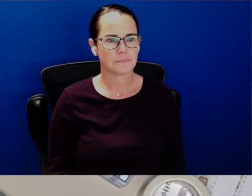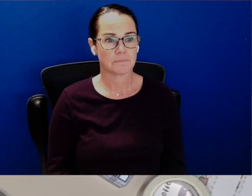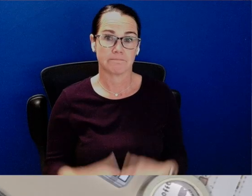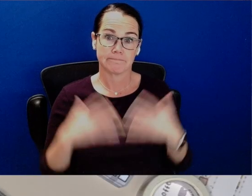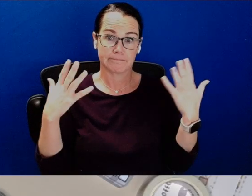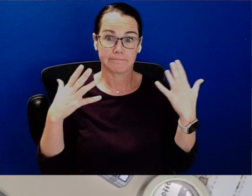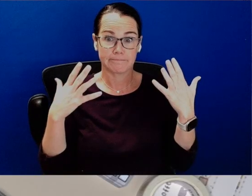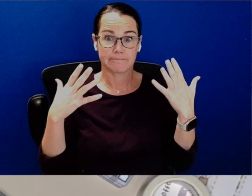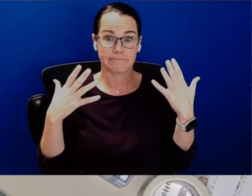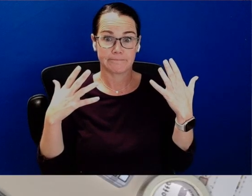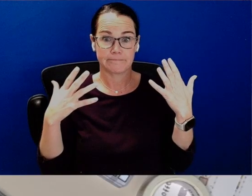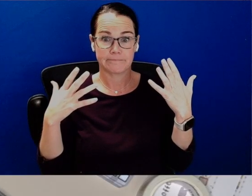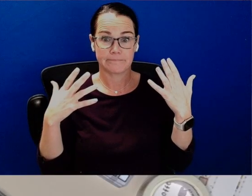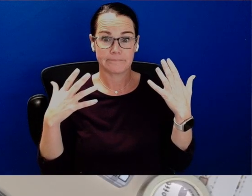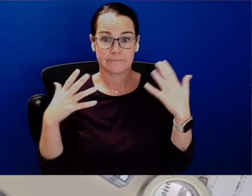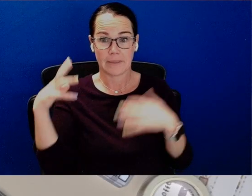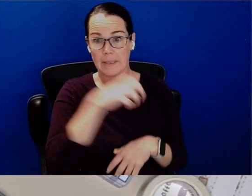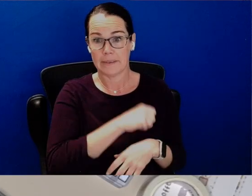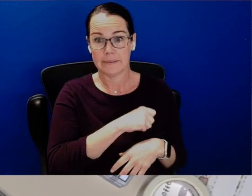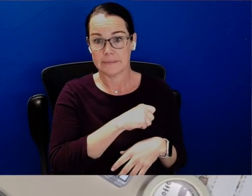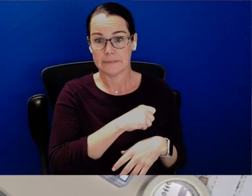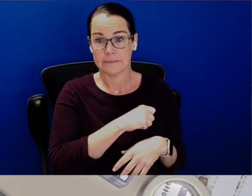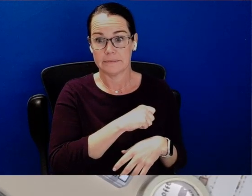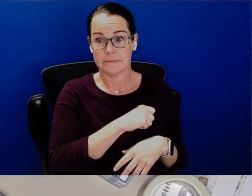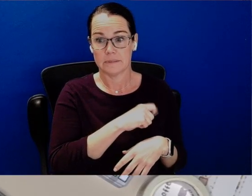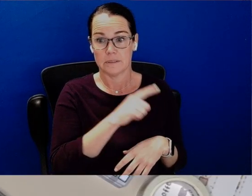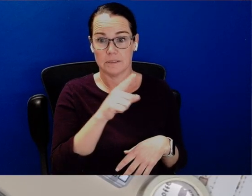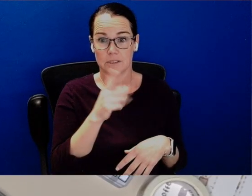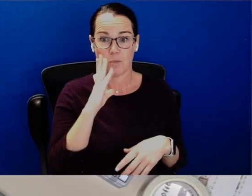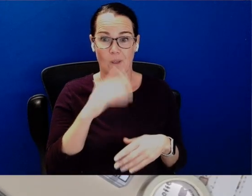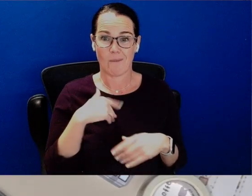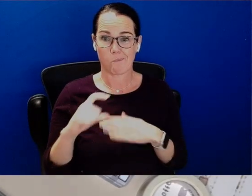All right. Well, I guess he's gonna get a big doctor sticker.